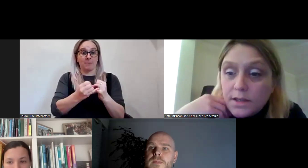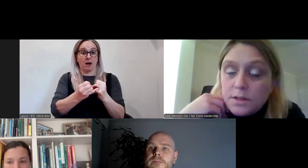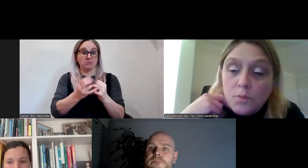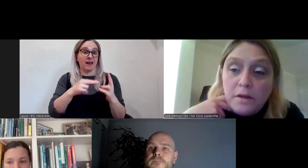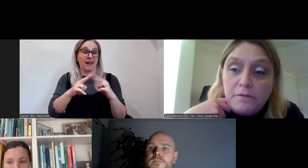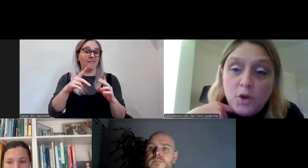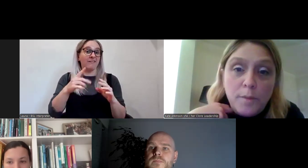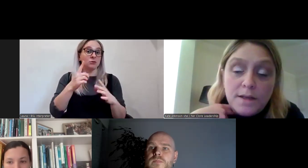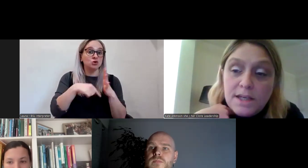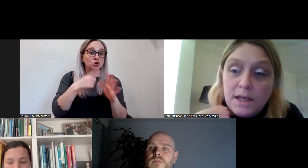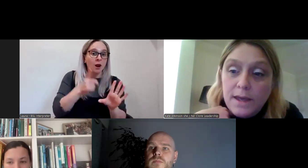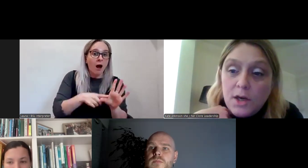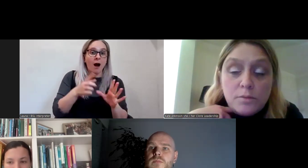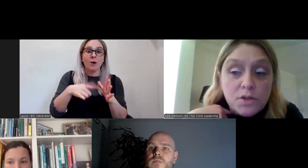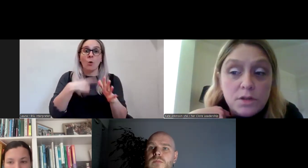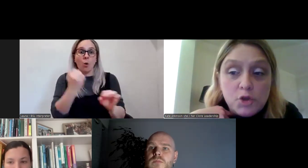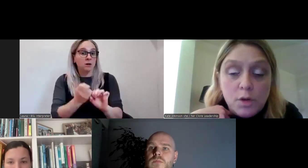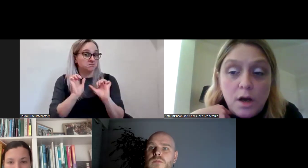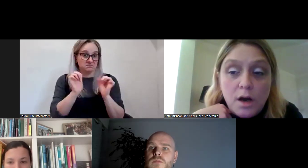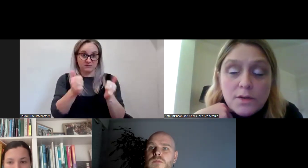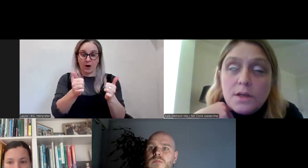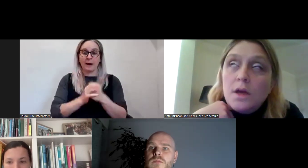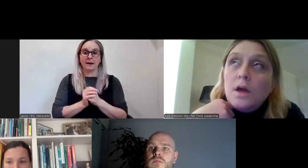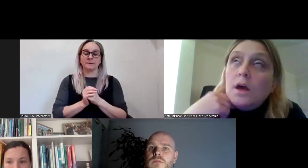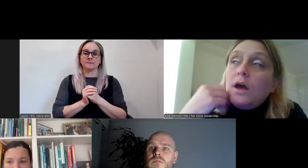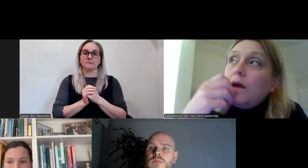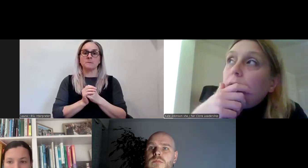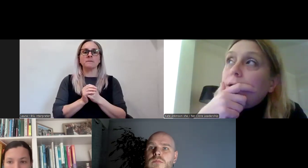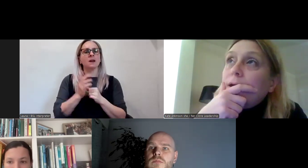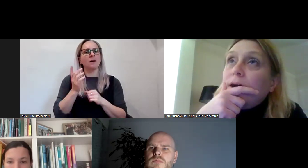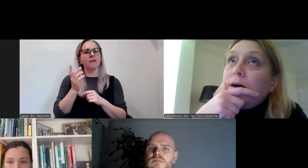Joe has asked whether film and TV comes under visual arts.